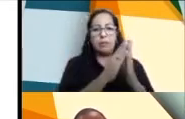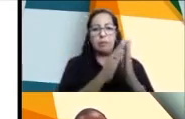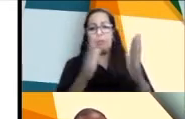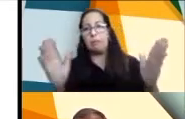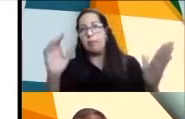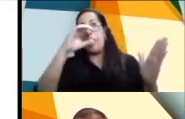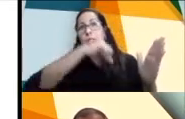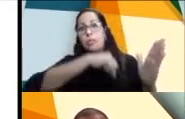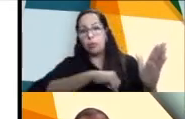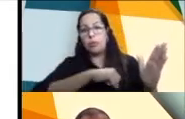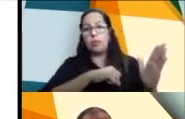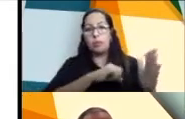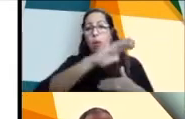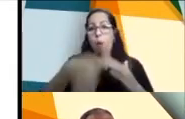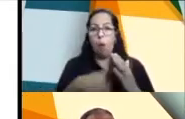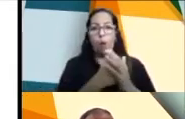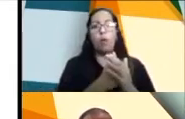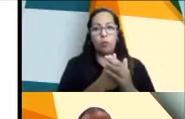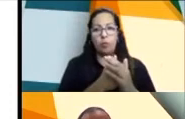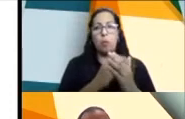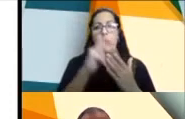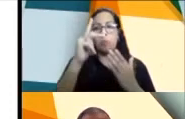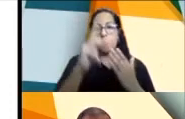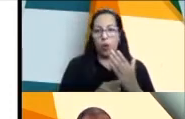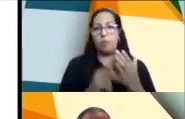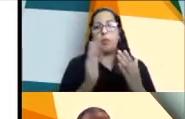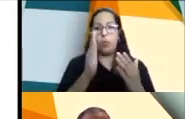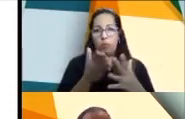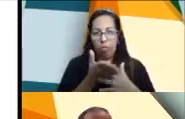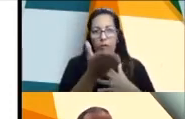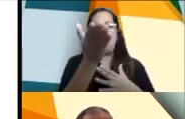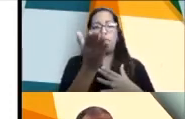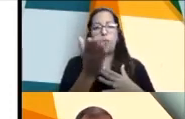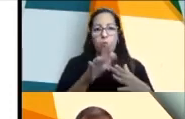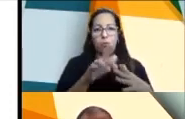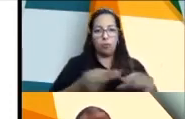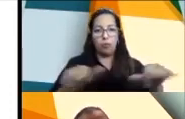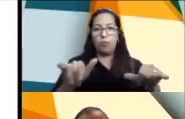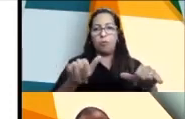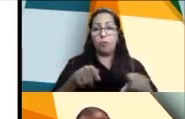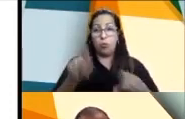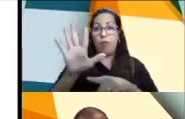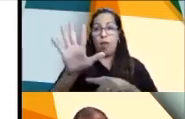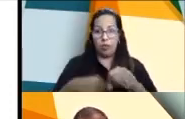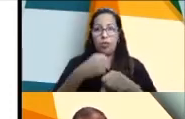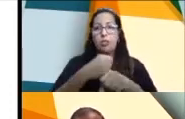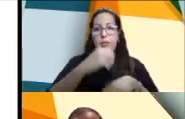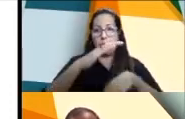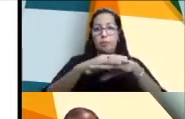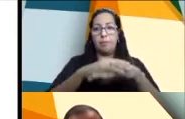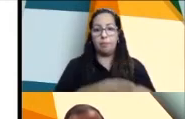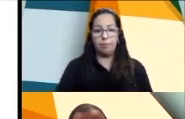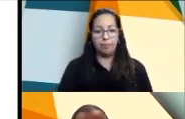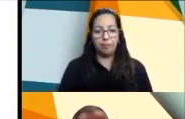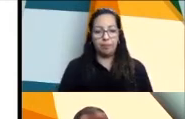that all 3 programs are going to be managed through those 5 years. Obviously, this does